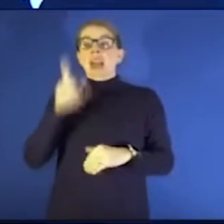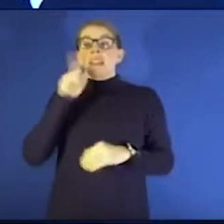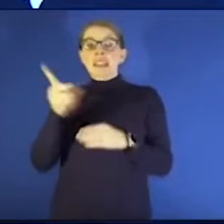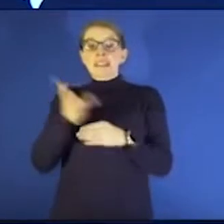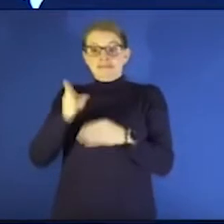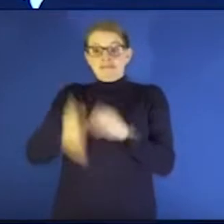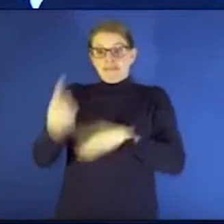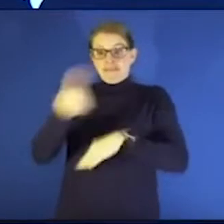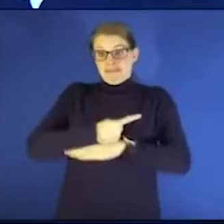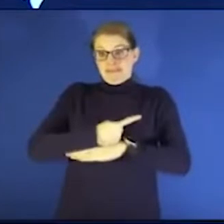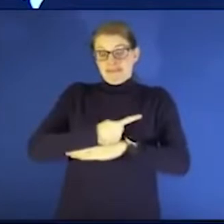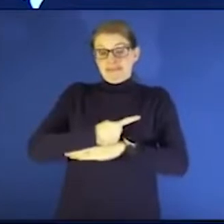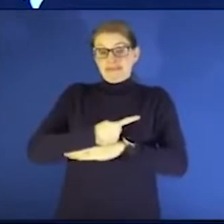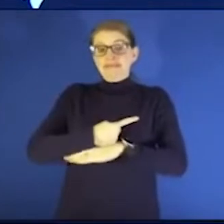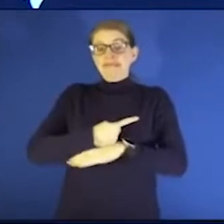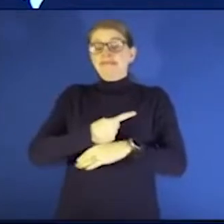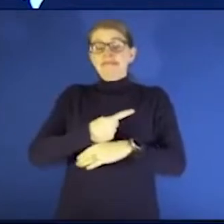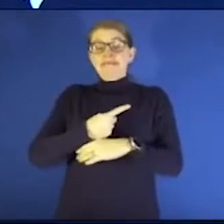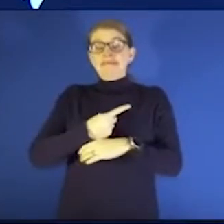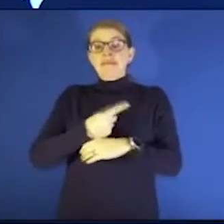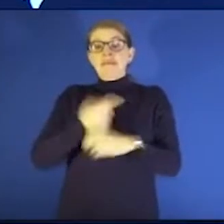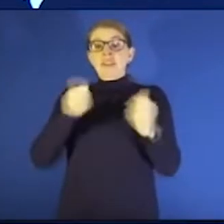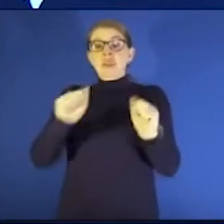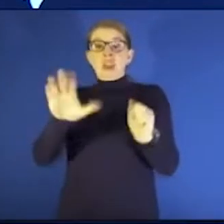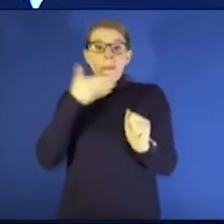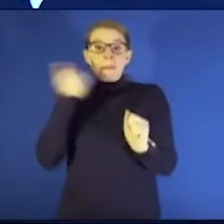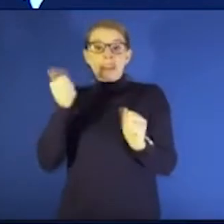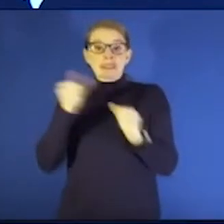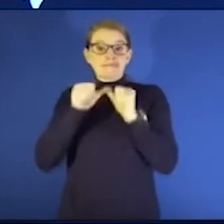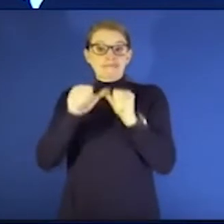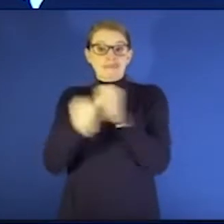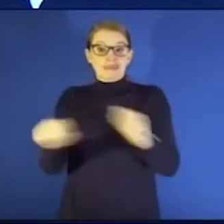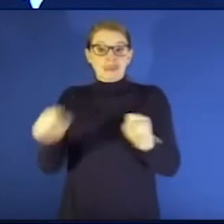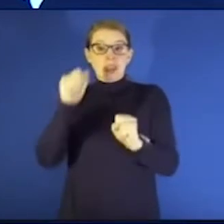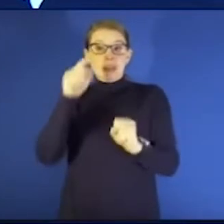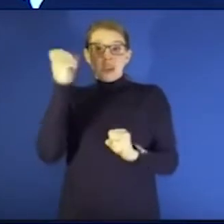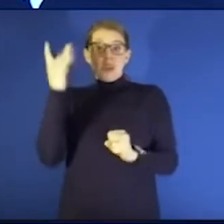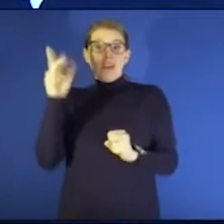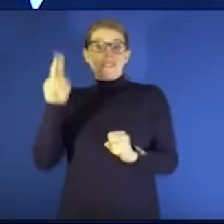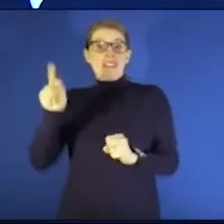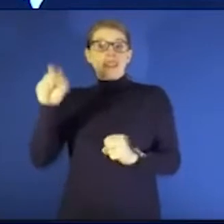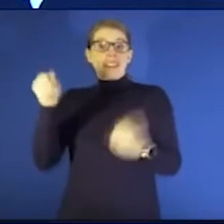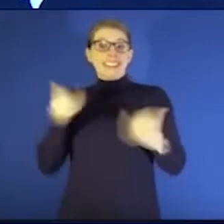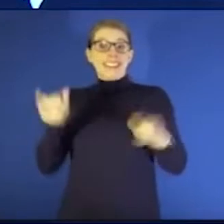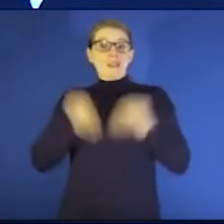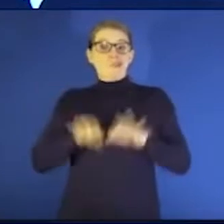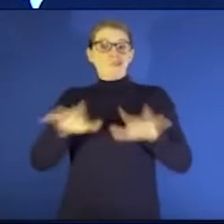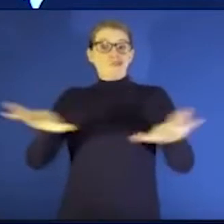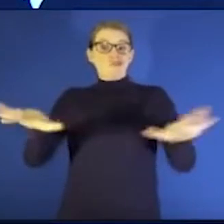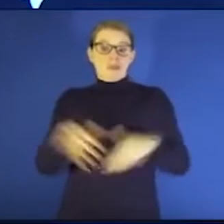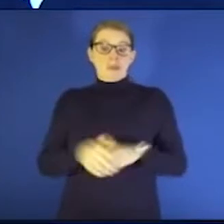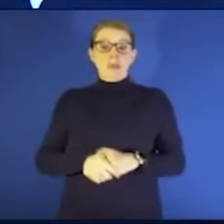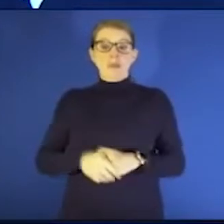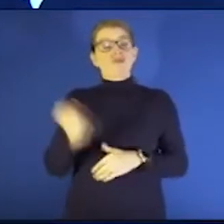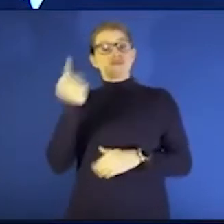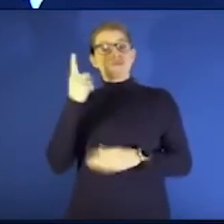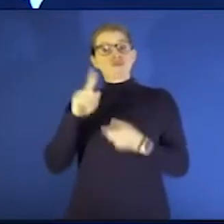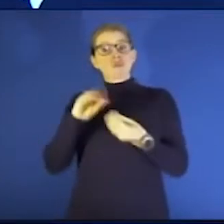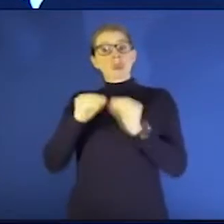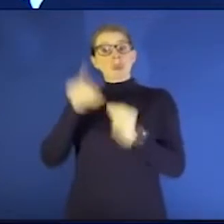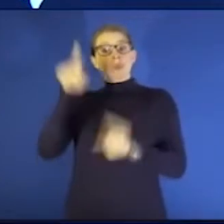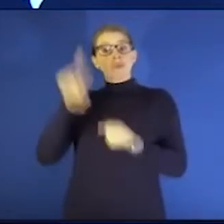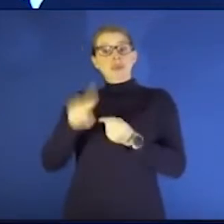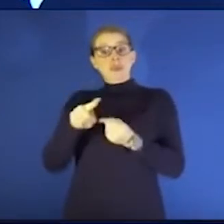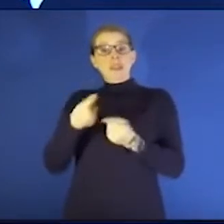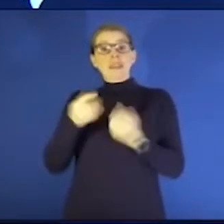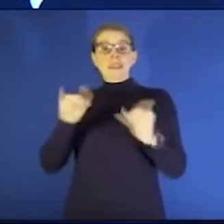just do what you can to keep yourself safe because the virus is still out there. Even though our numbers are down, they're still at an all-time high. And